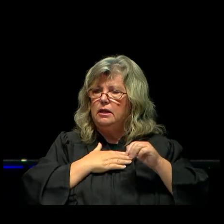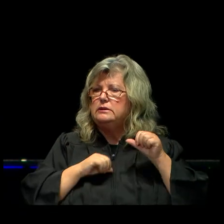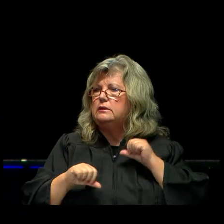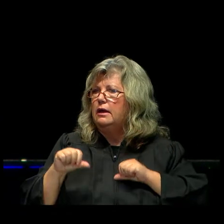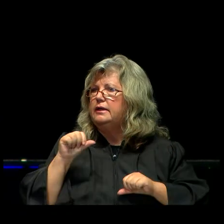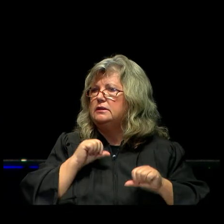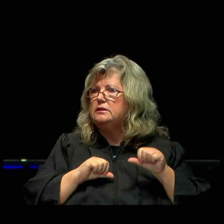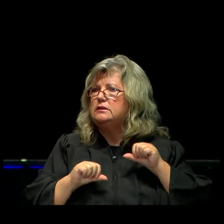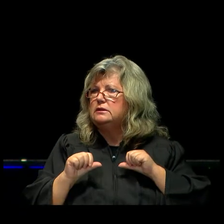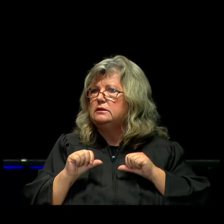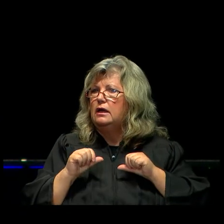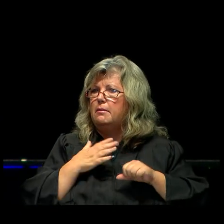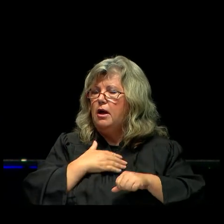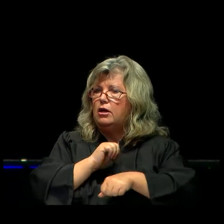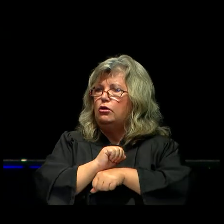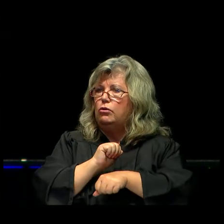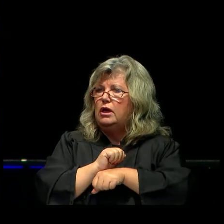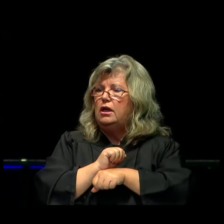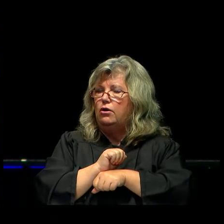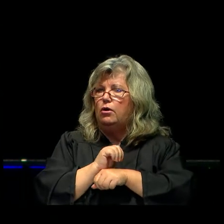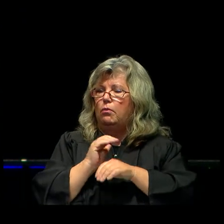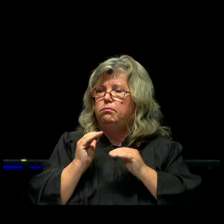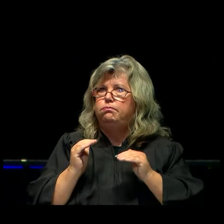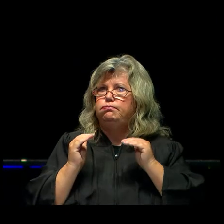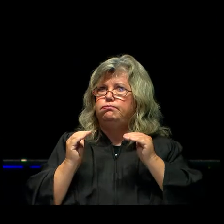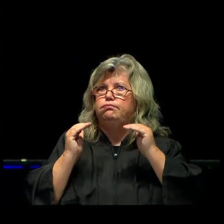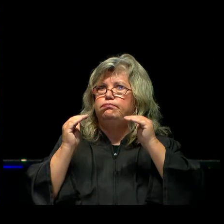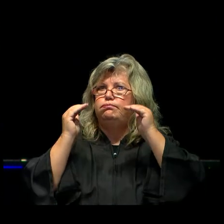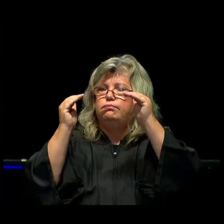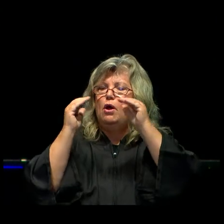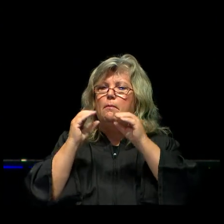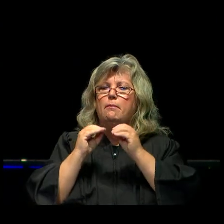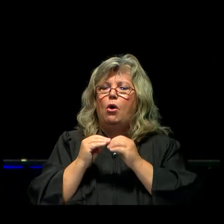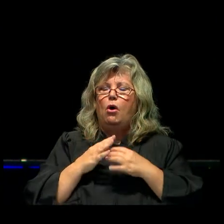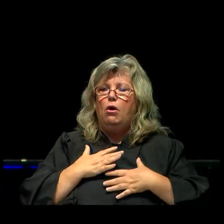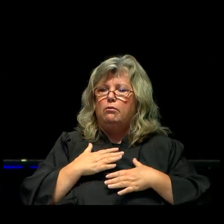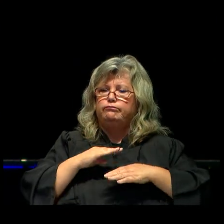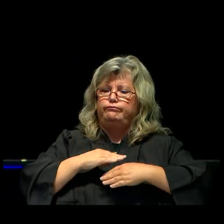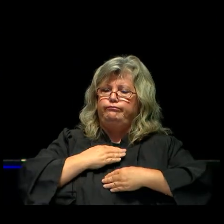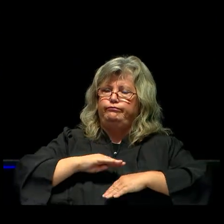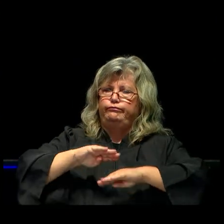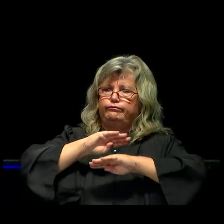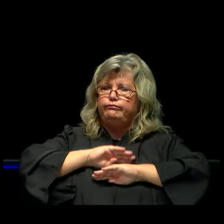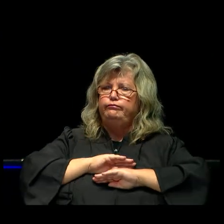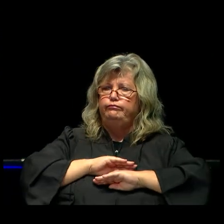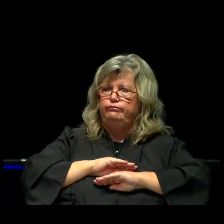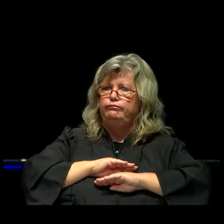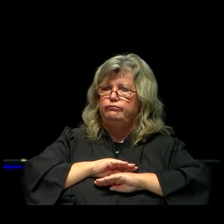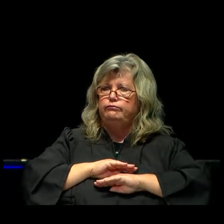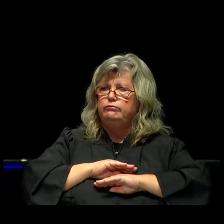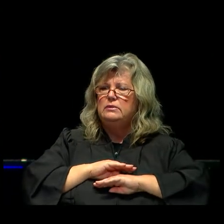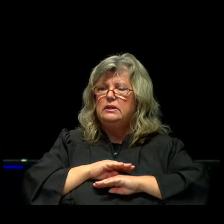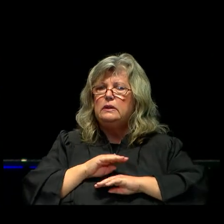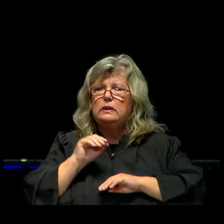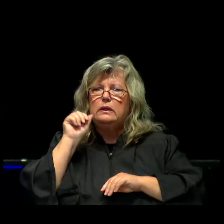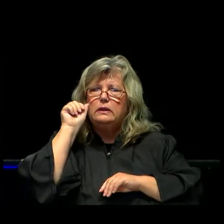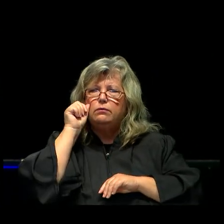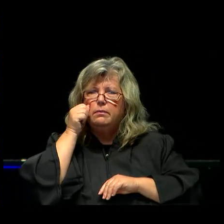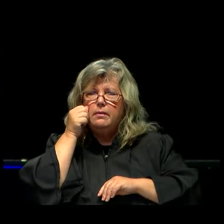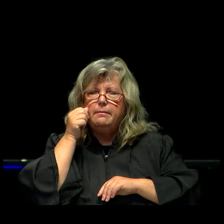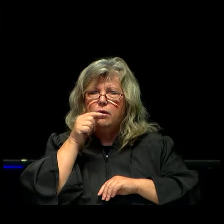and my career to a vastly more rewarding level. So keep that in mind. You're not just